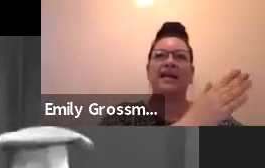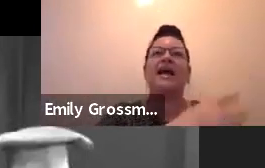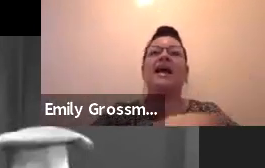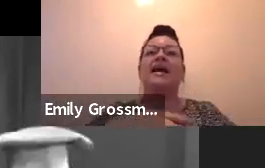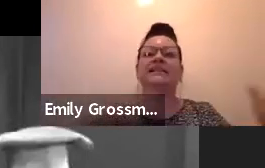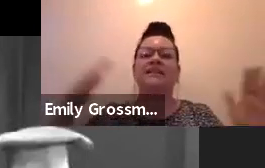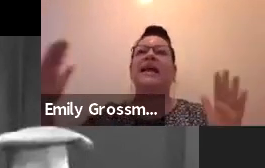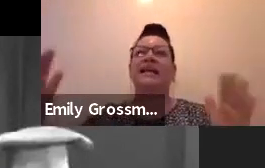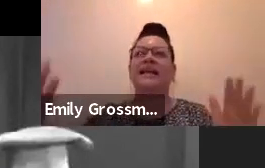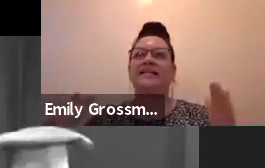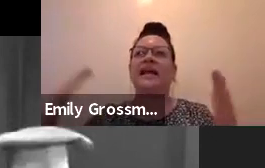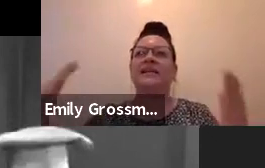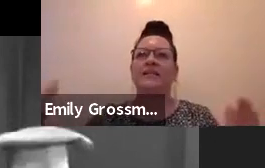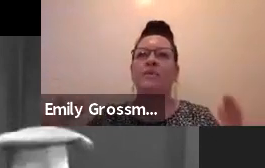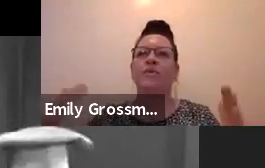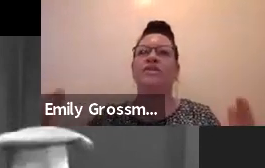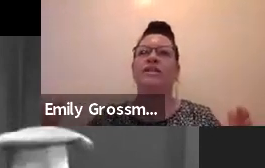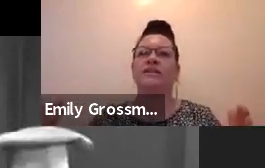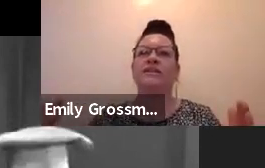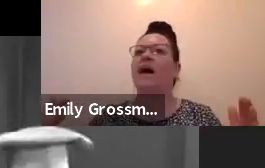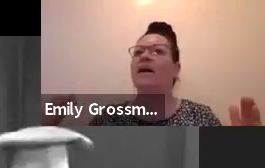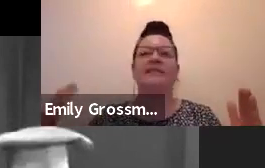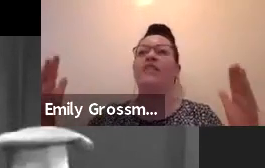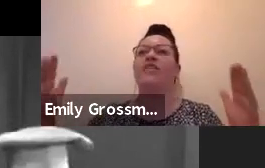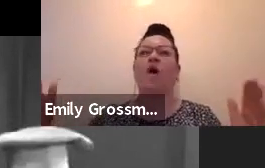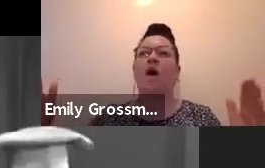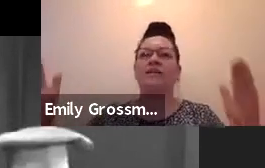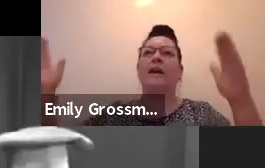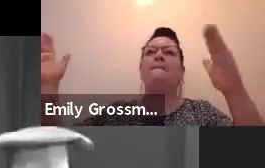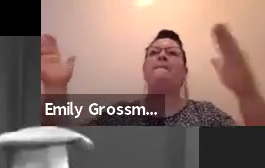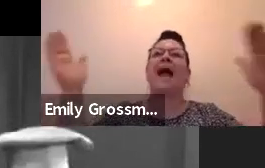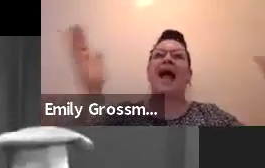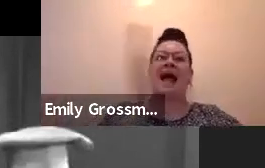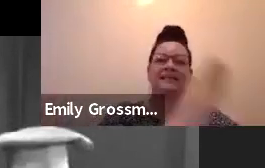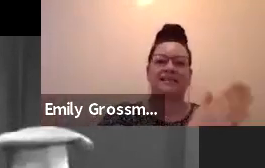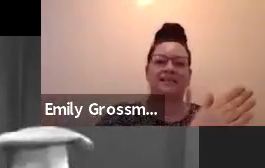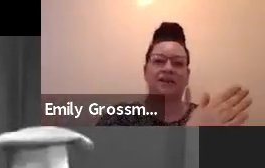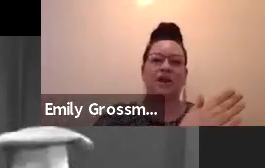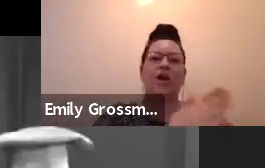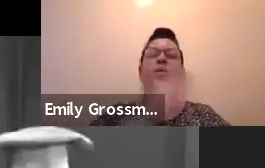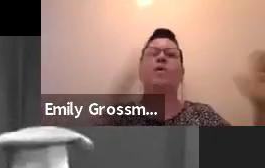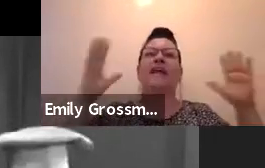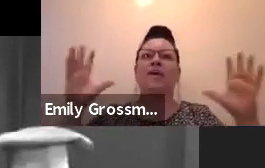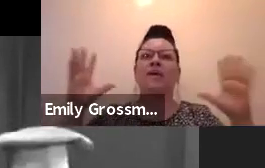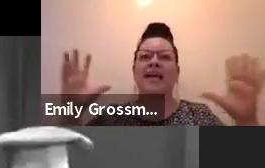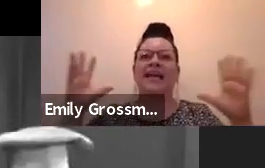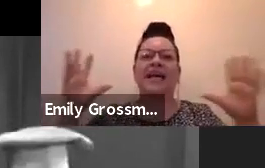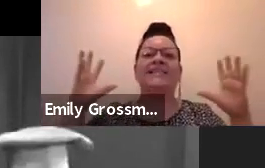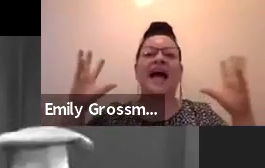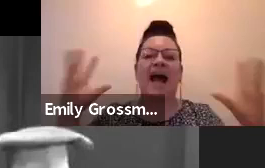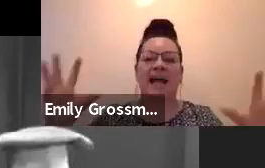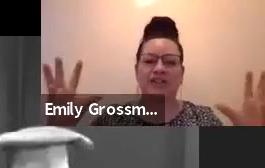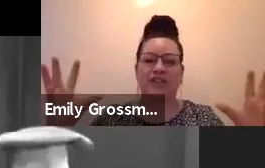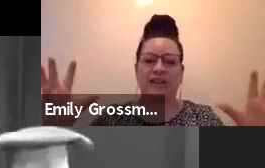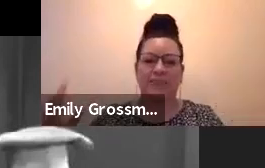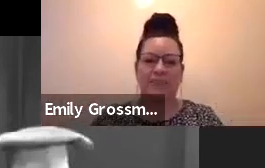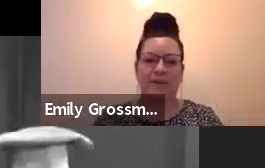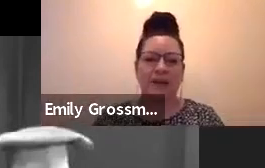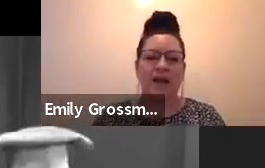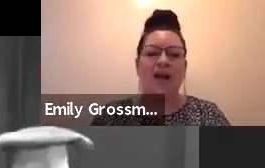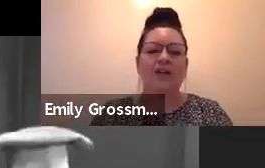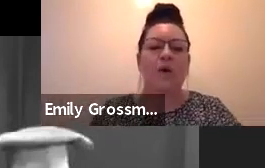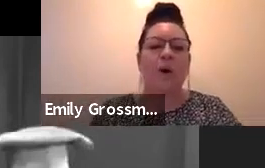sky. It's letting intense emotions and thoughts pass without getting attached